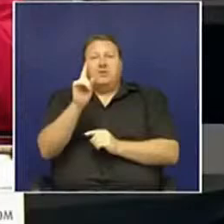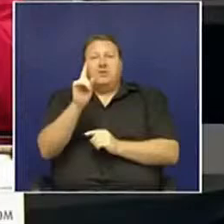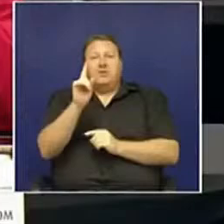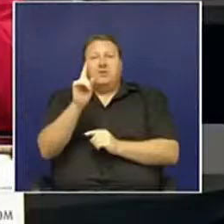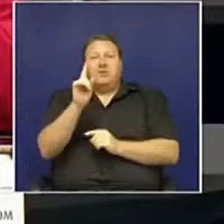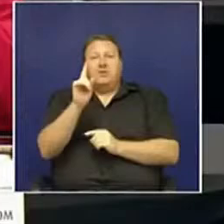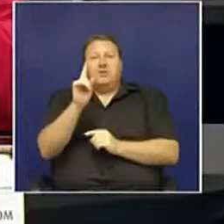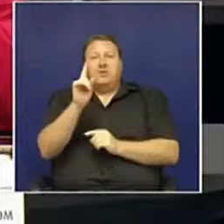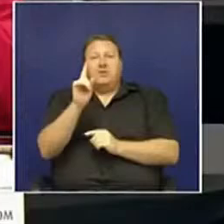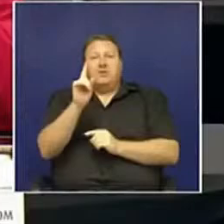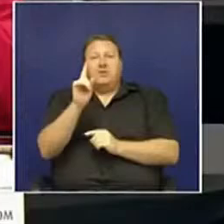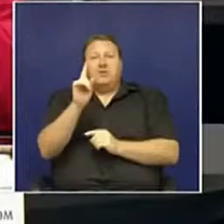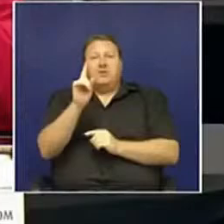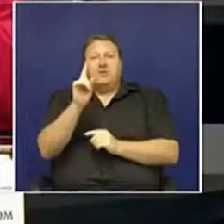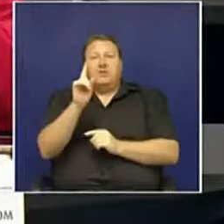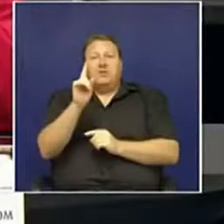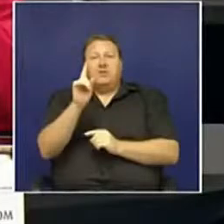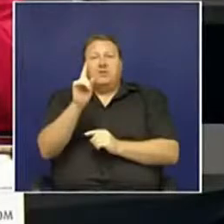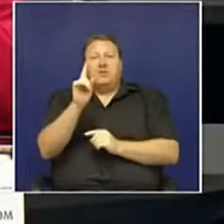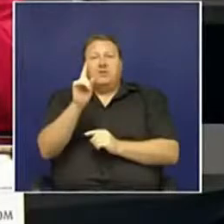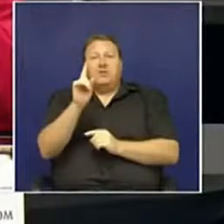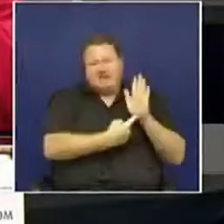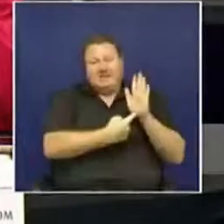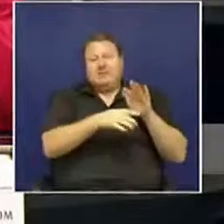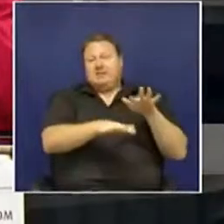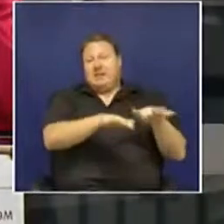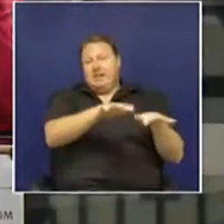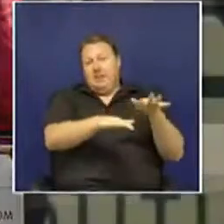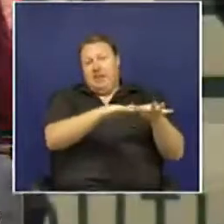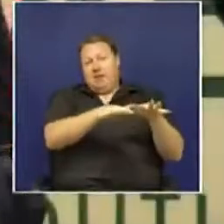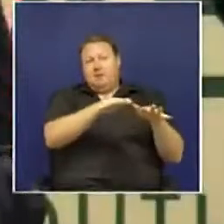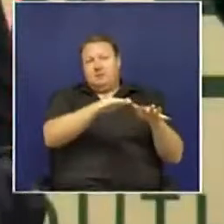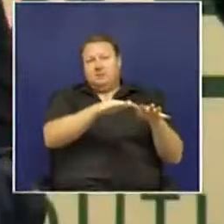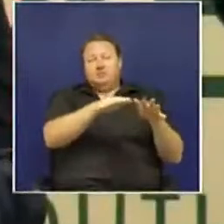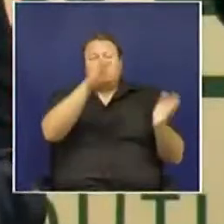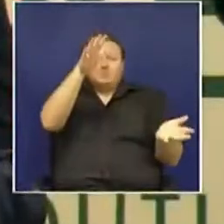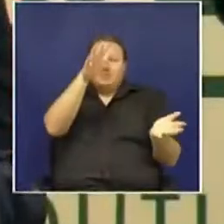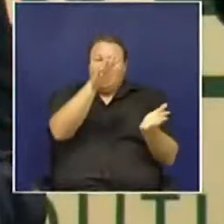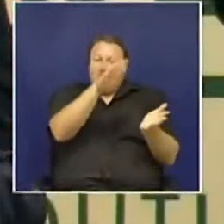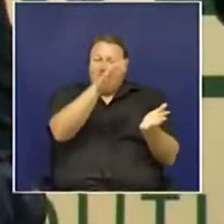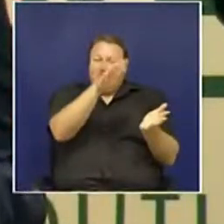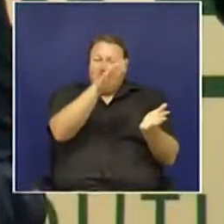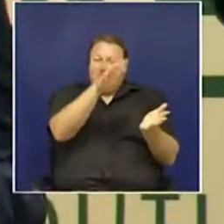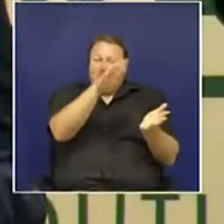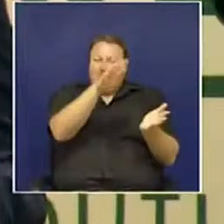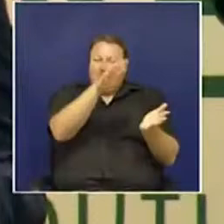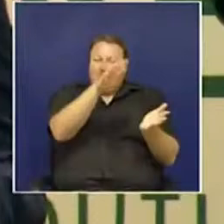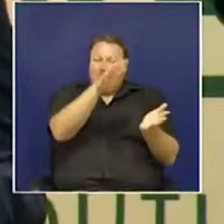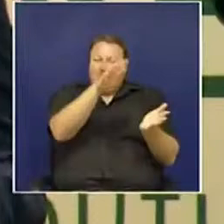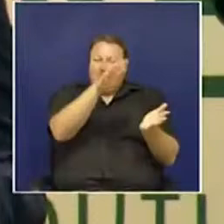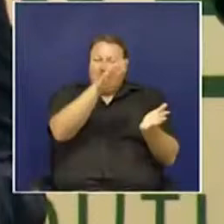will stabilize and it will continue to fall in the coming years.